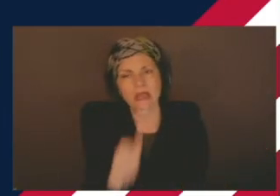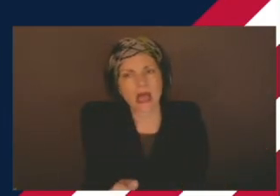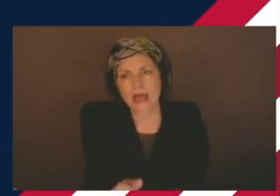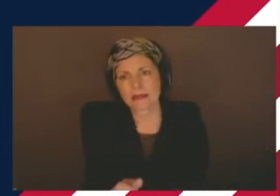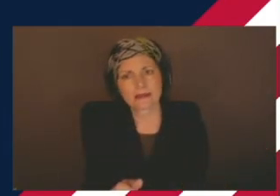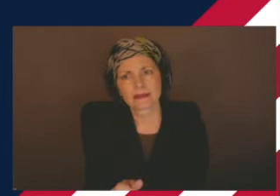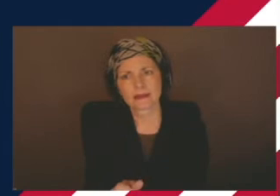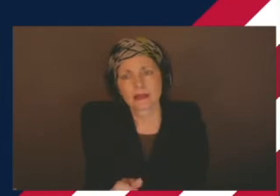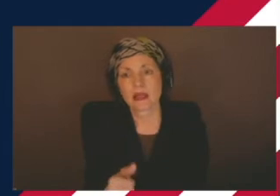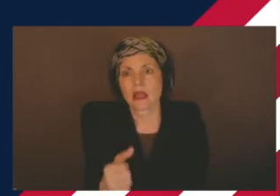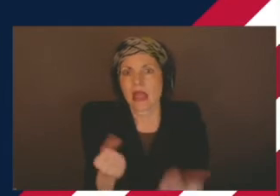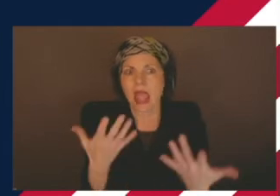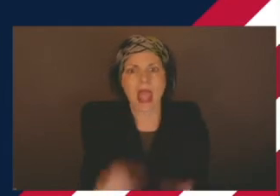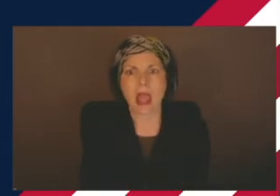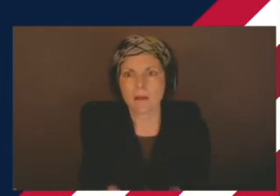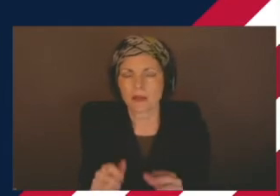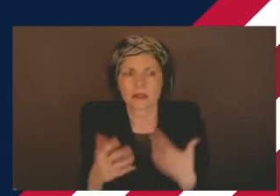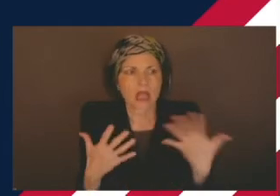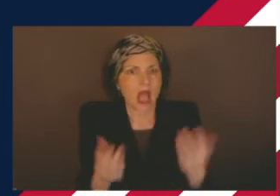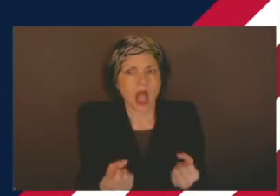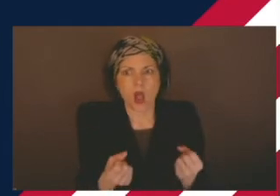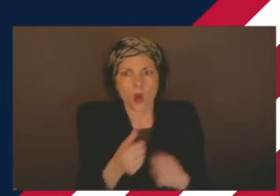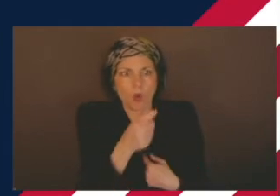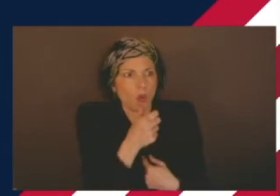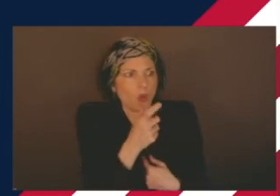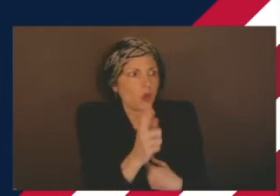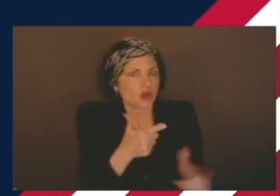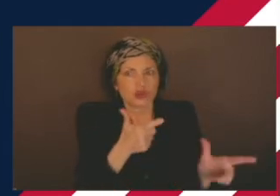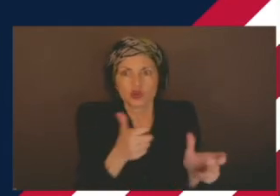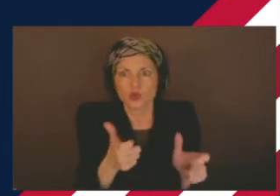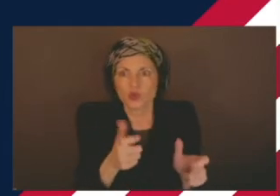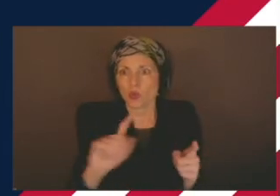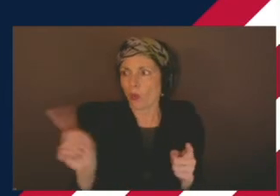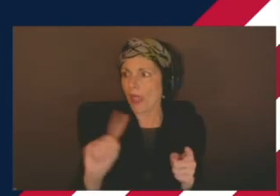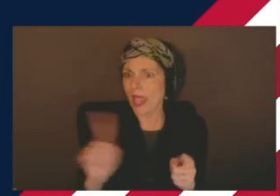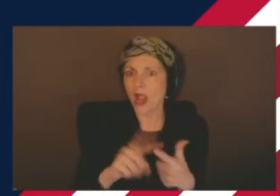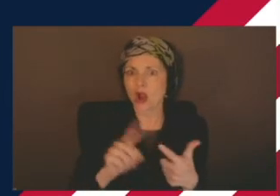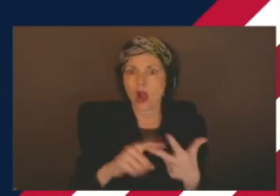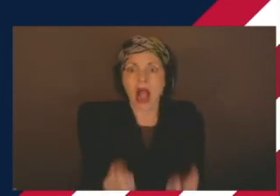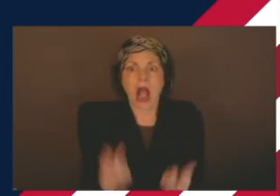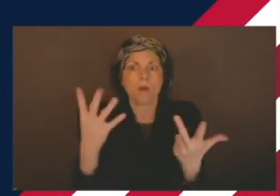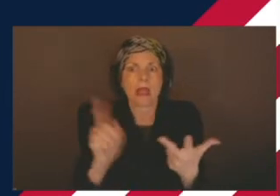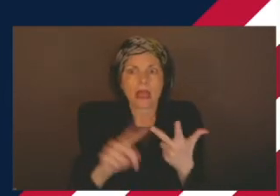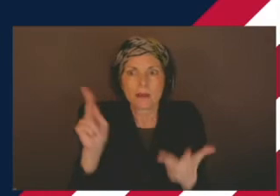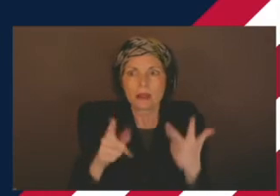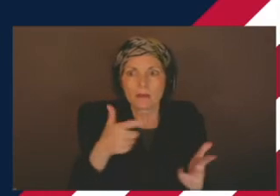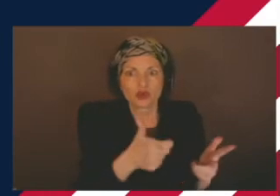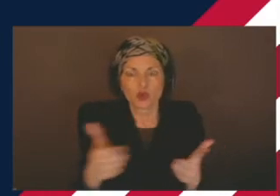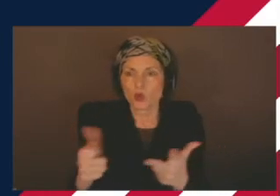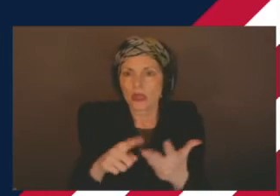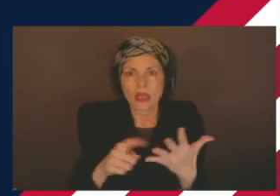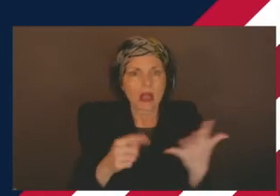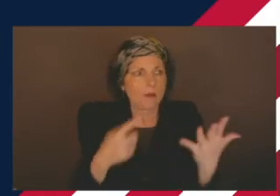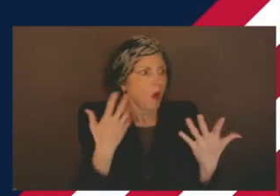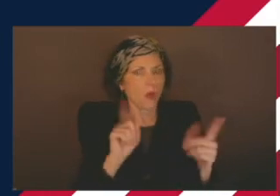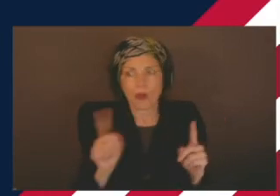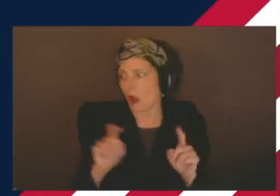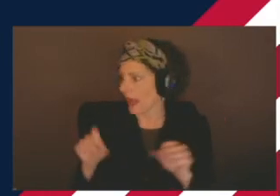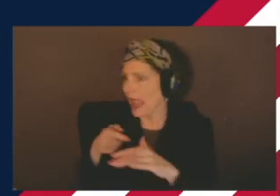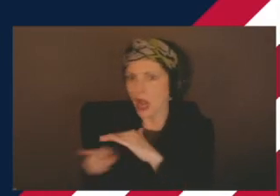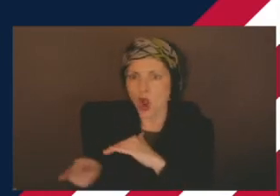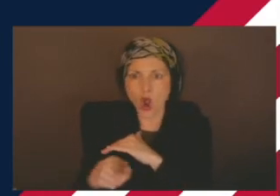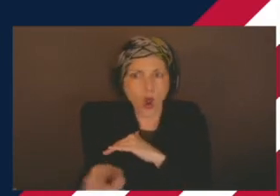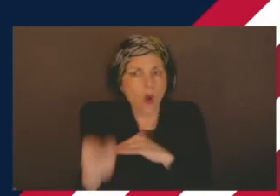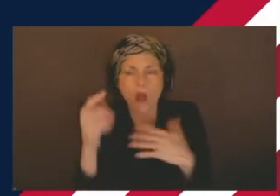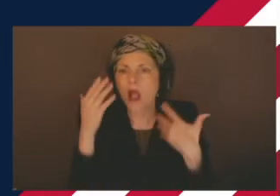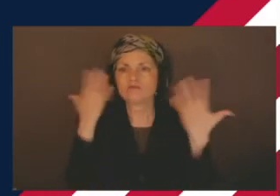is. You don't know how many shooters there are. So you can't really jump out the window. You can't really, you know, go to the designated corner. And, you know, when we talk